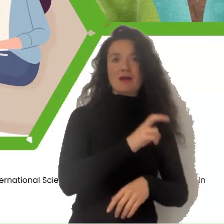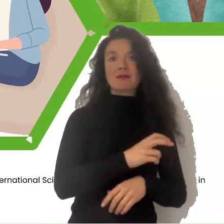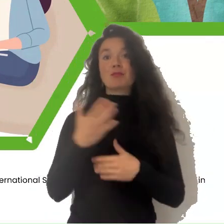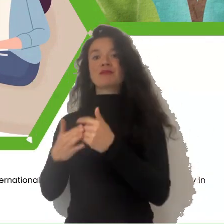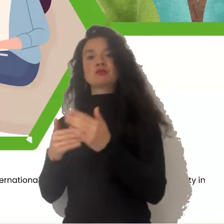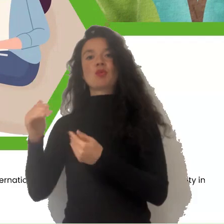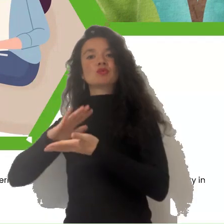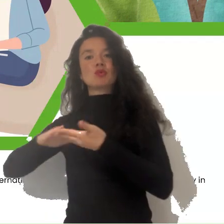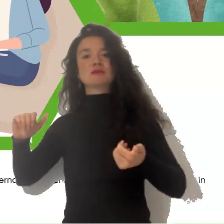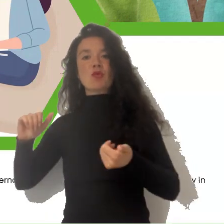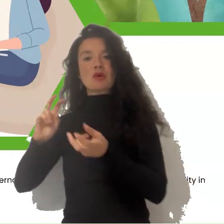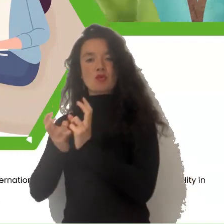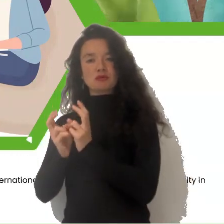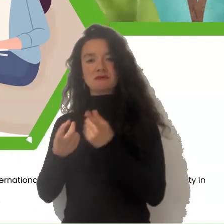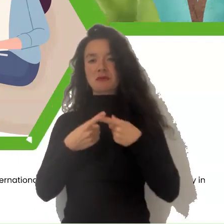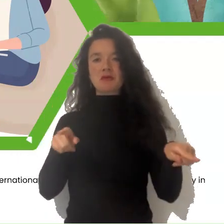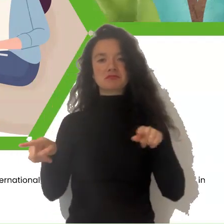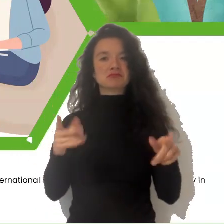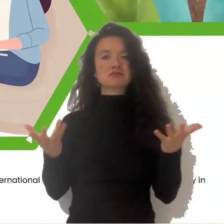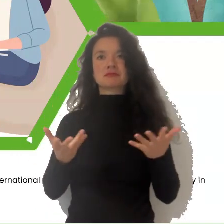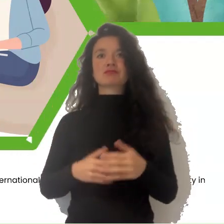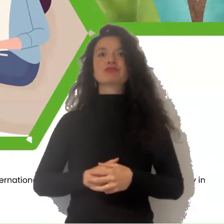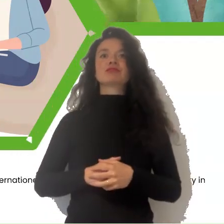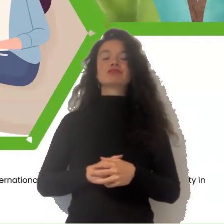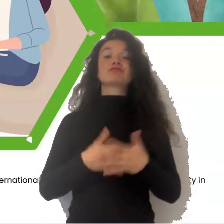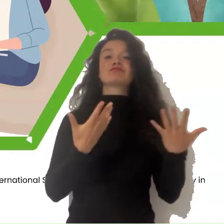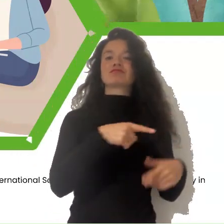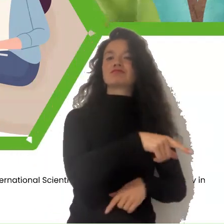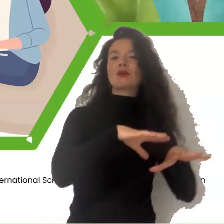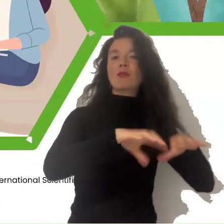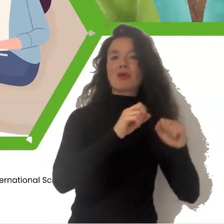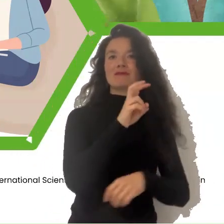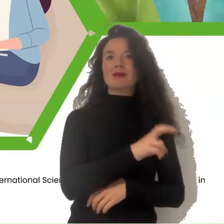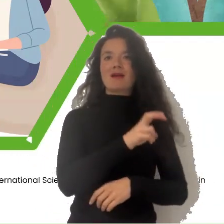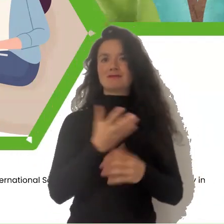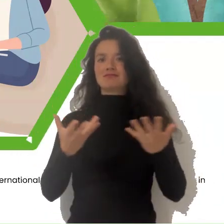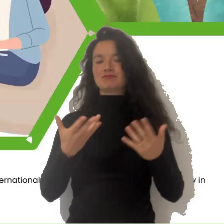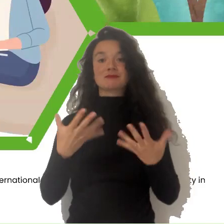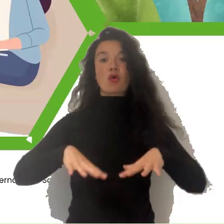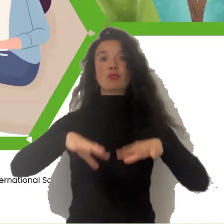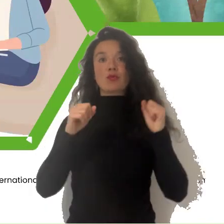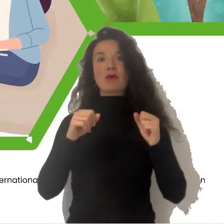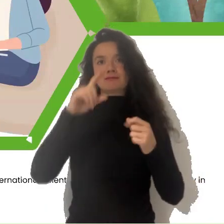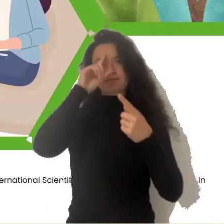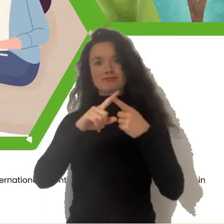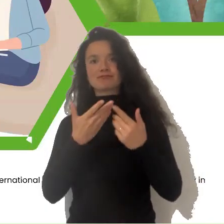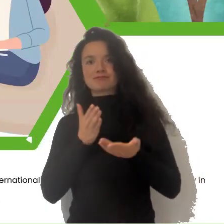wind turbines. Also, urban gardener is another example, recycling specialist,